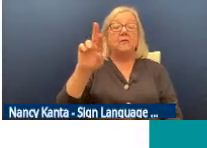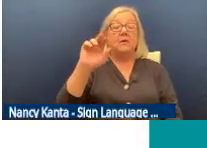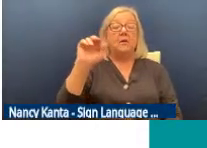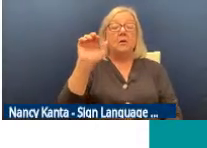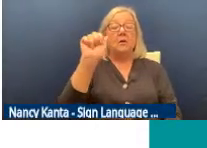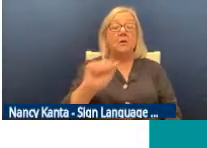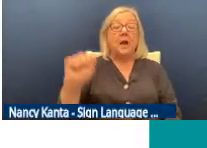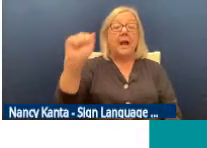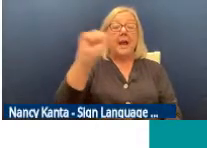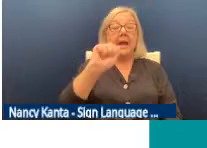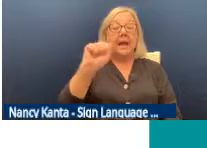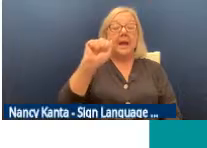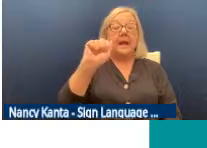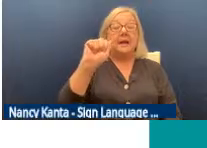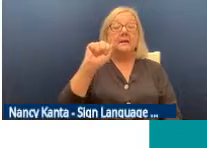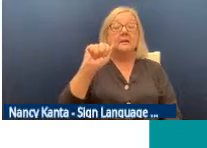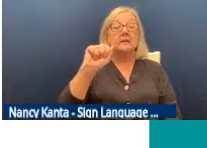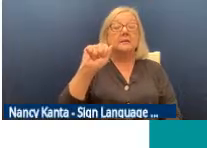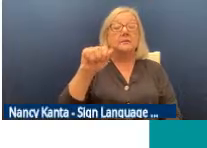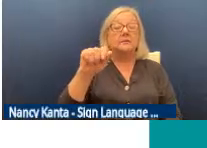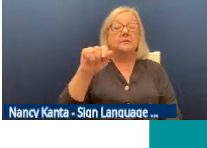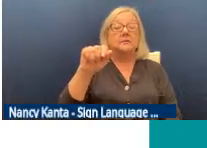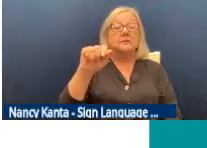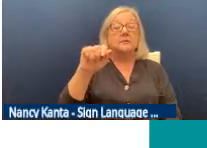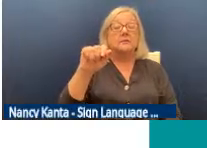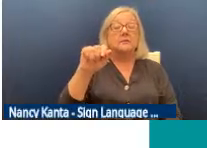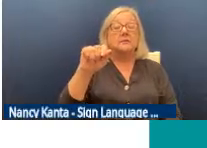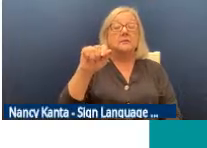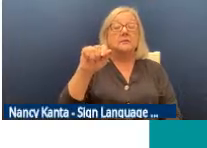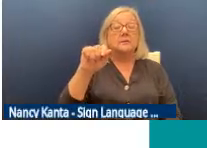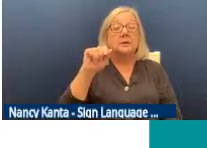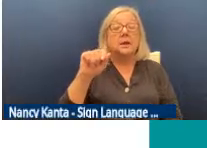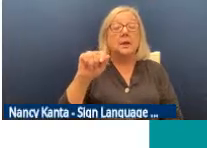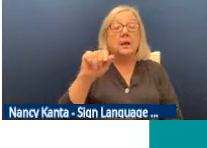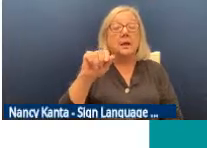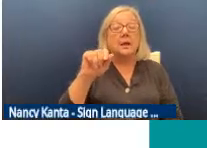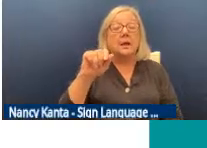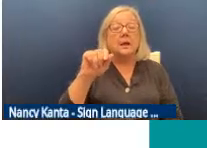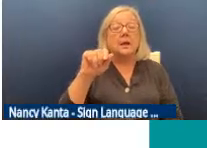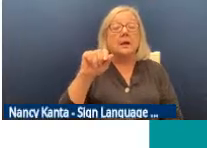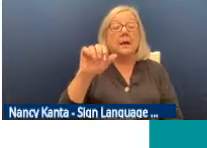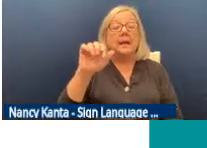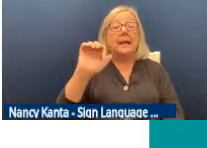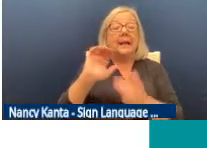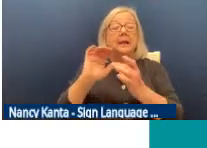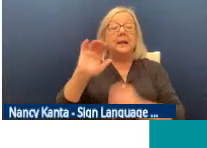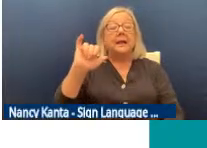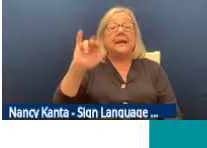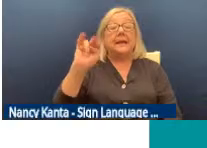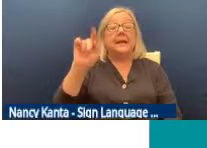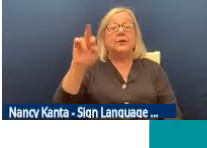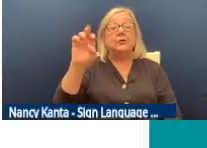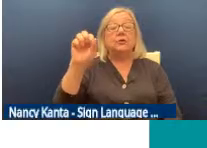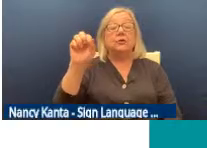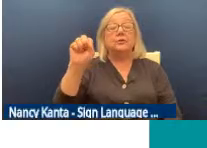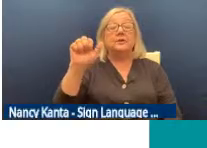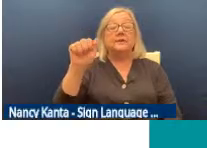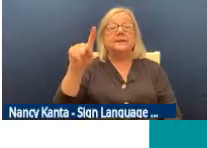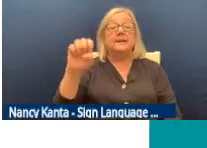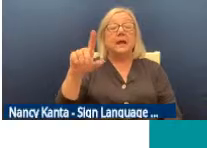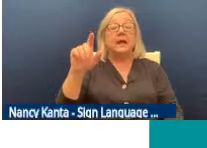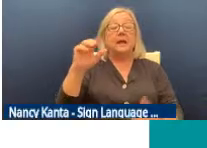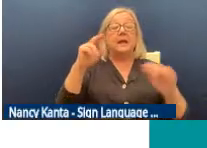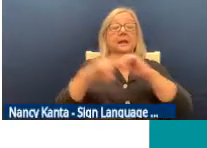info@interstatebridge.org with ESG Public Comment in the subject line. You may also call this number,